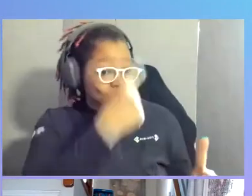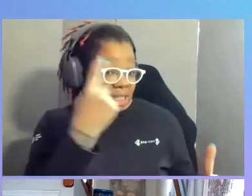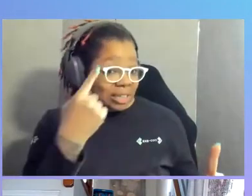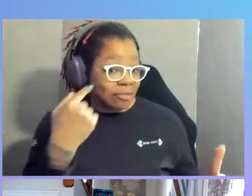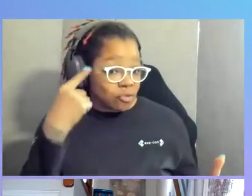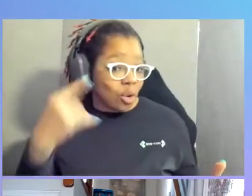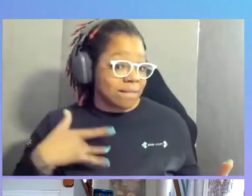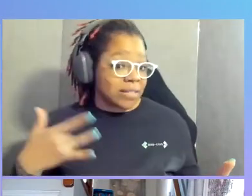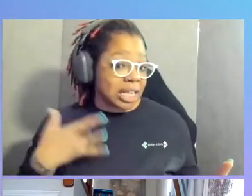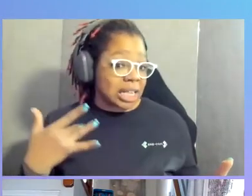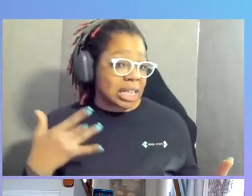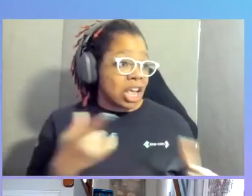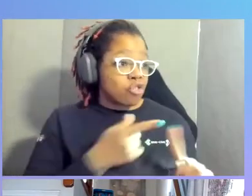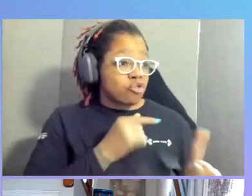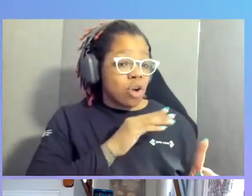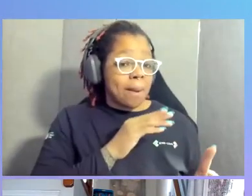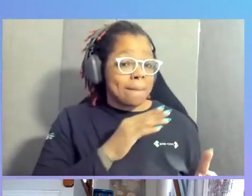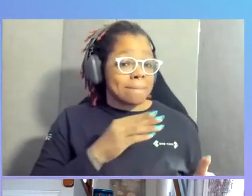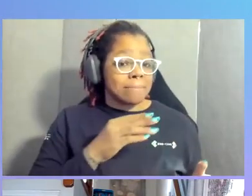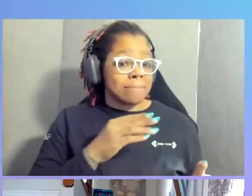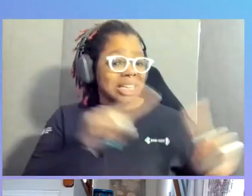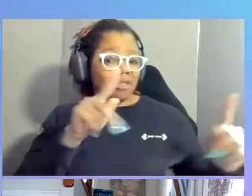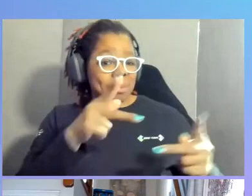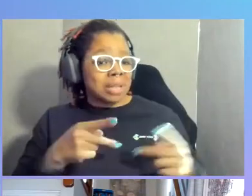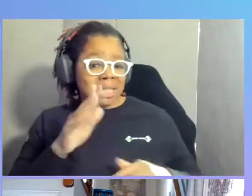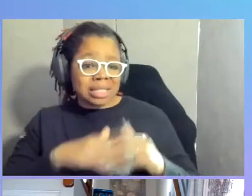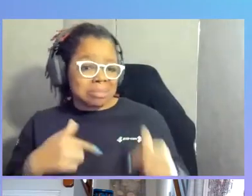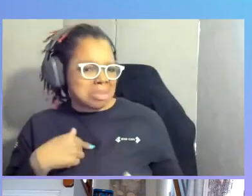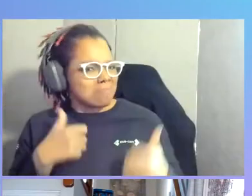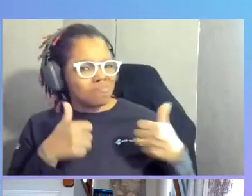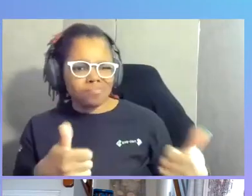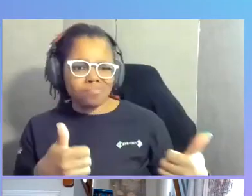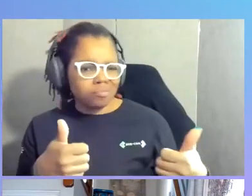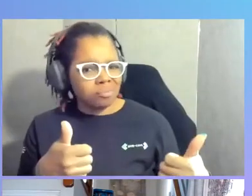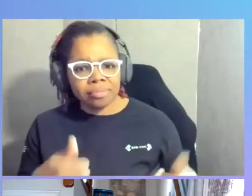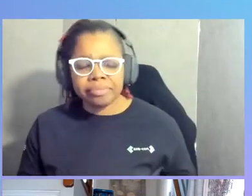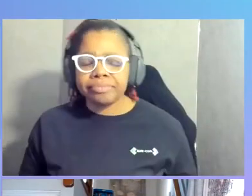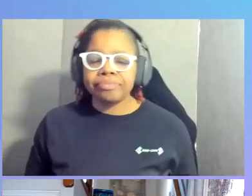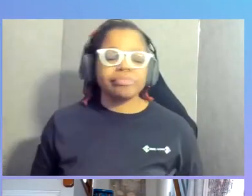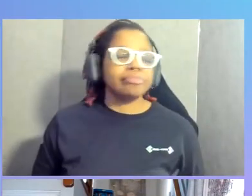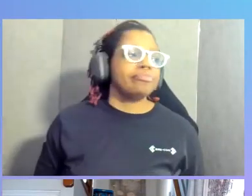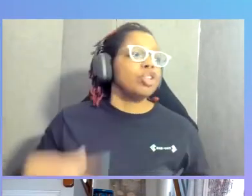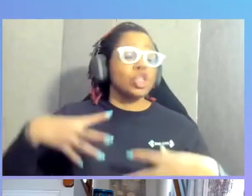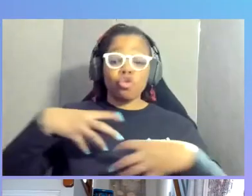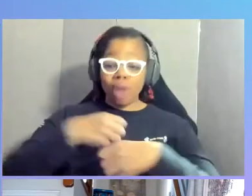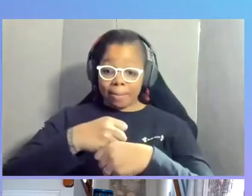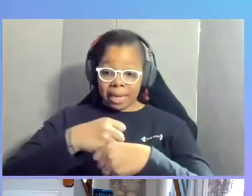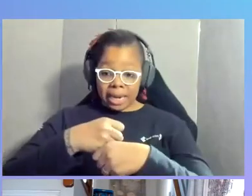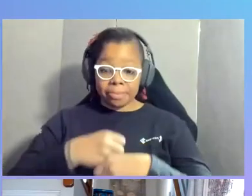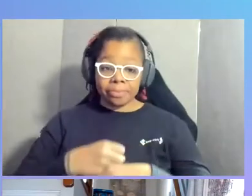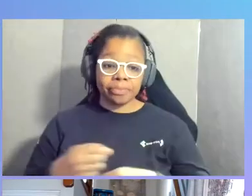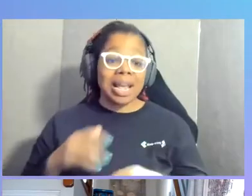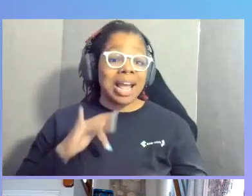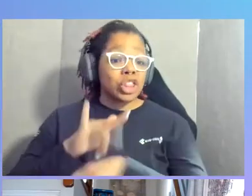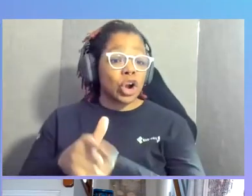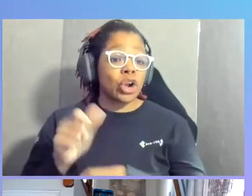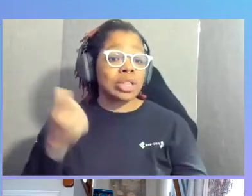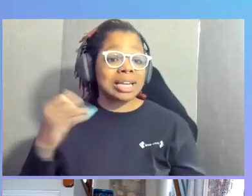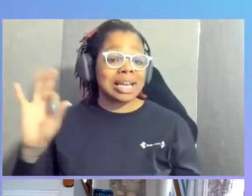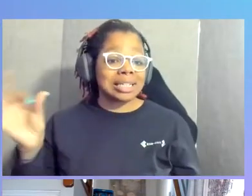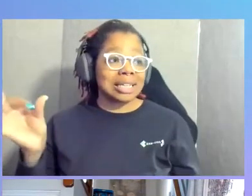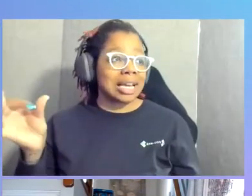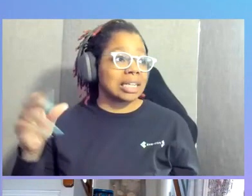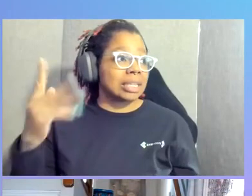feeling comes from a place that's not my own. So wrapping it up here, in the early 90s, Paul